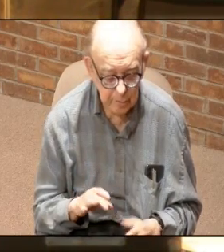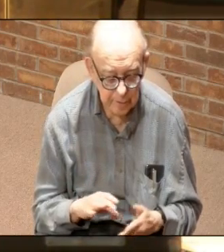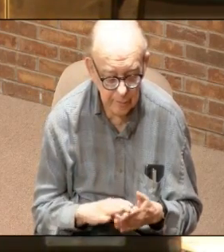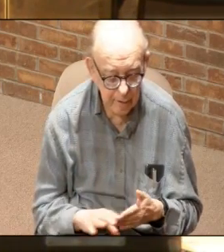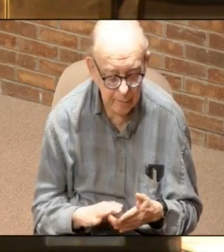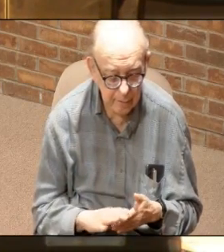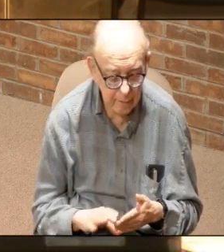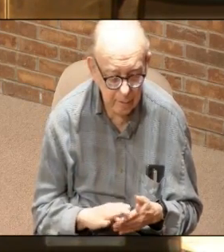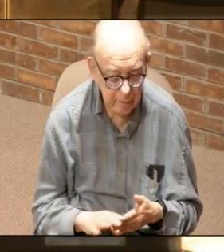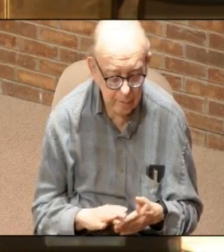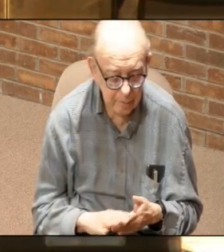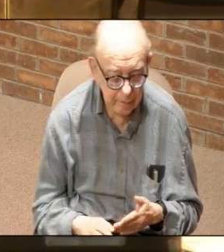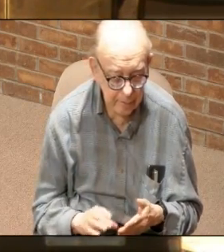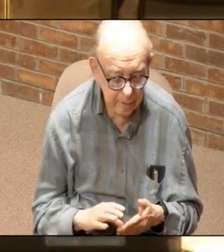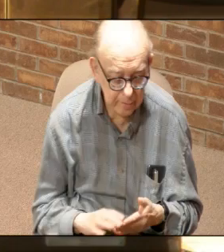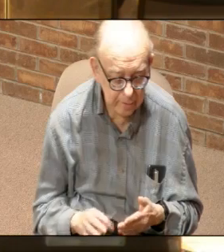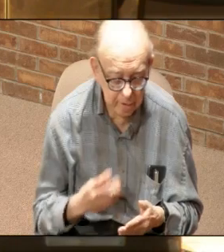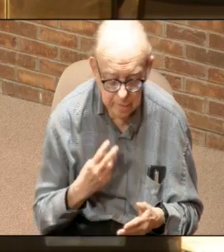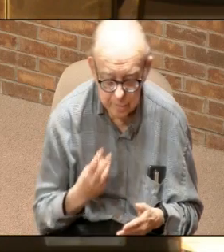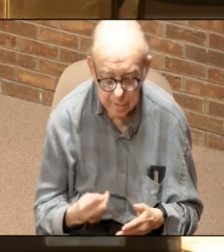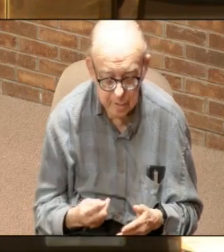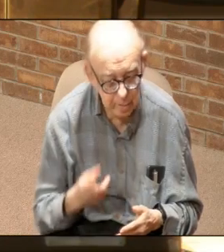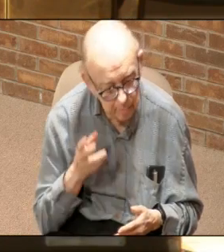go listen to Chuck sing.